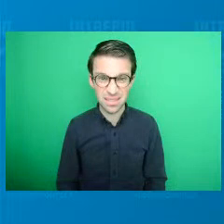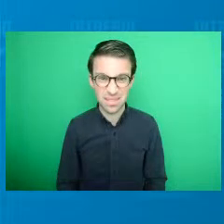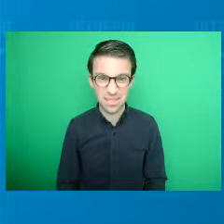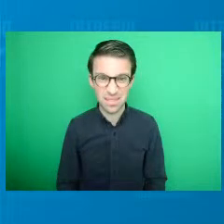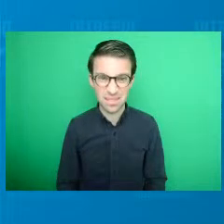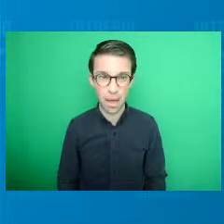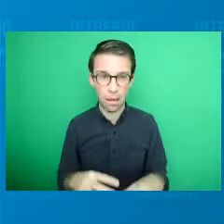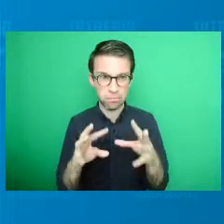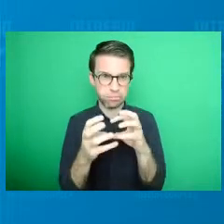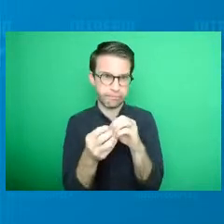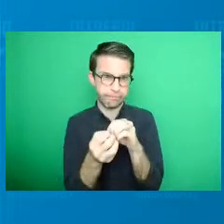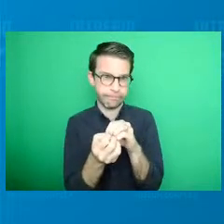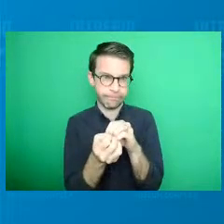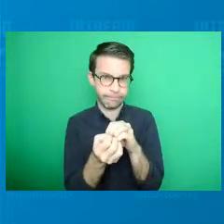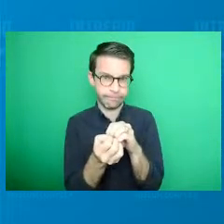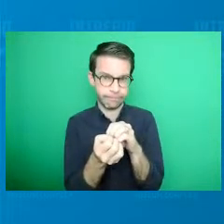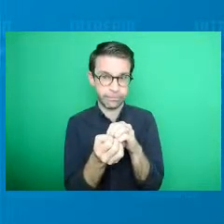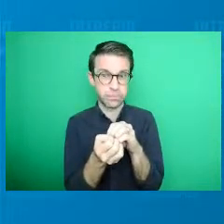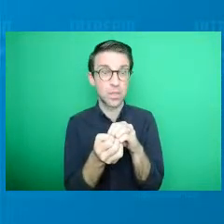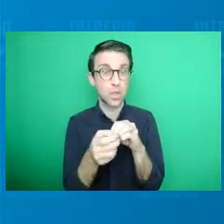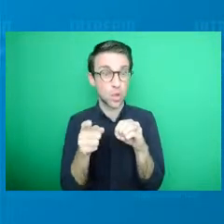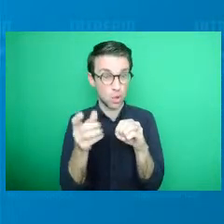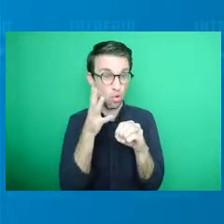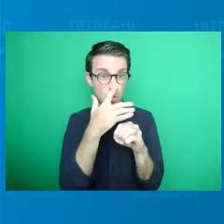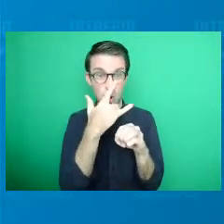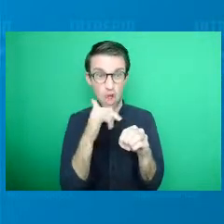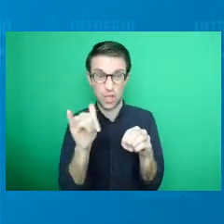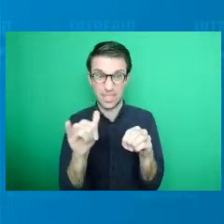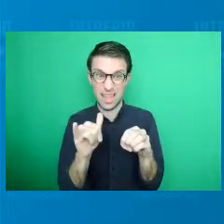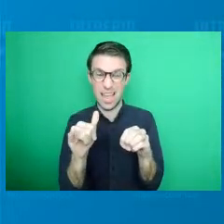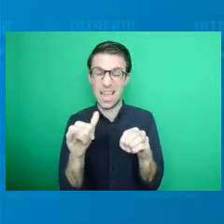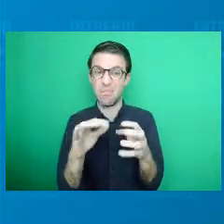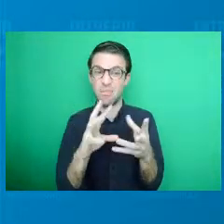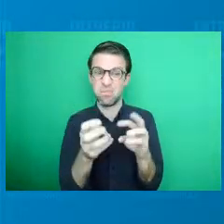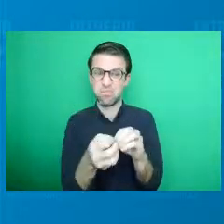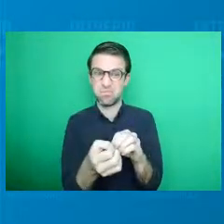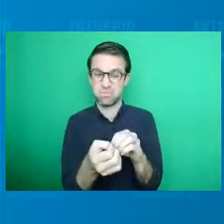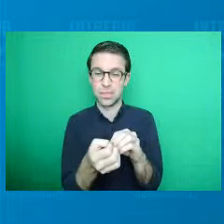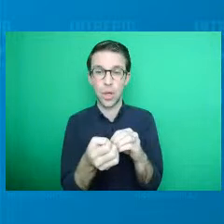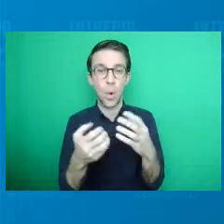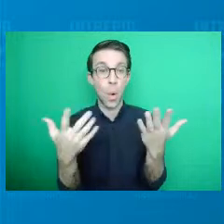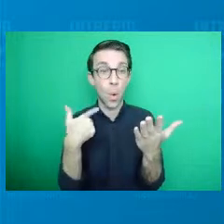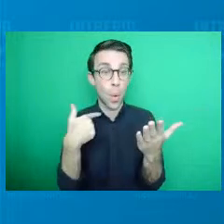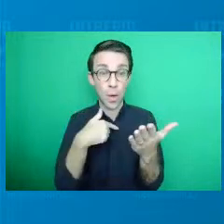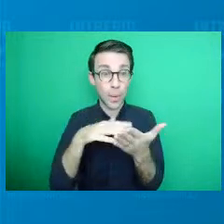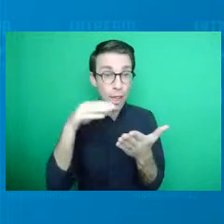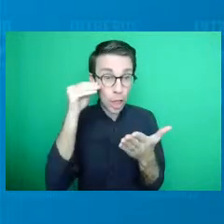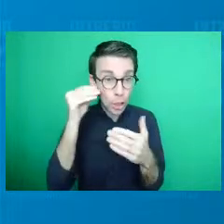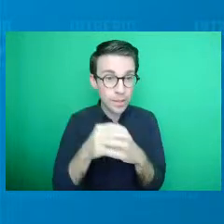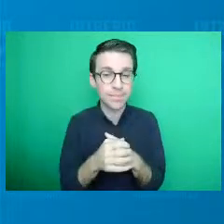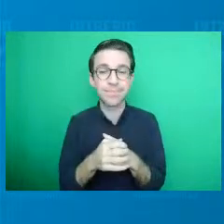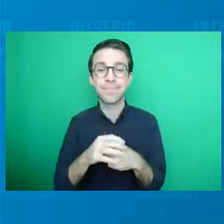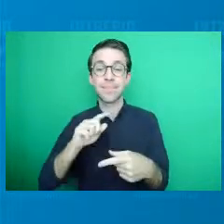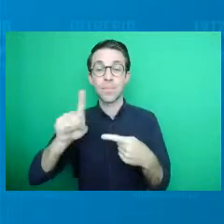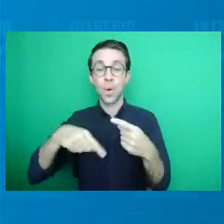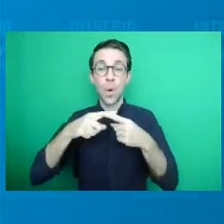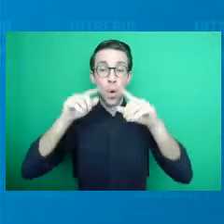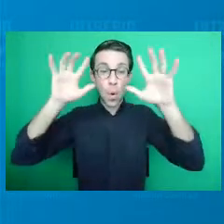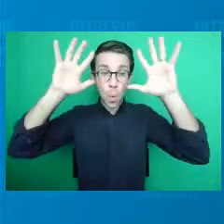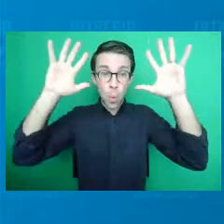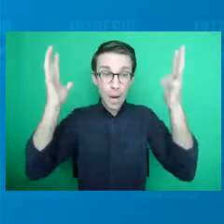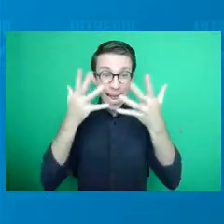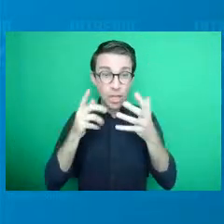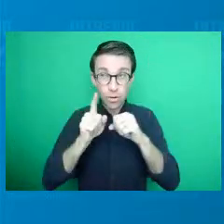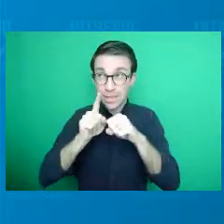kind of like these marshmallows. So what we can learn from these experiments is this. When astronauts go up into space,